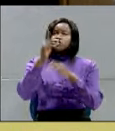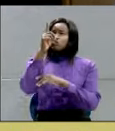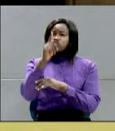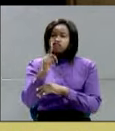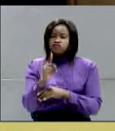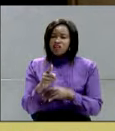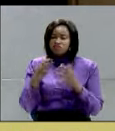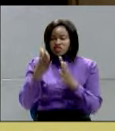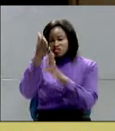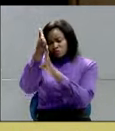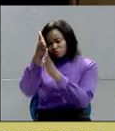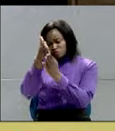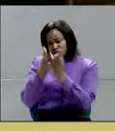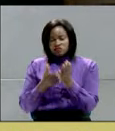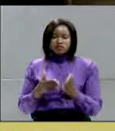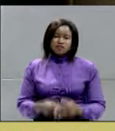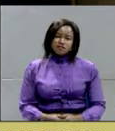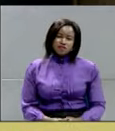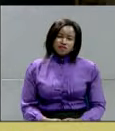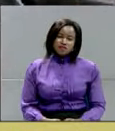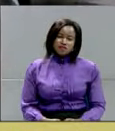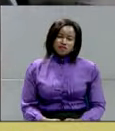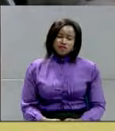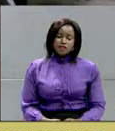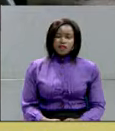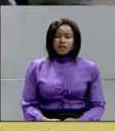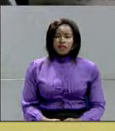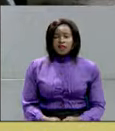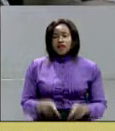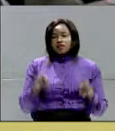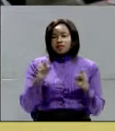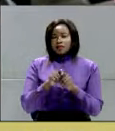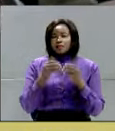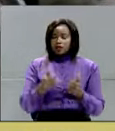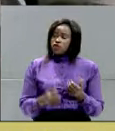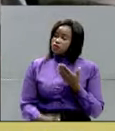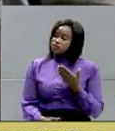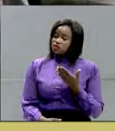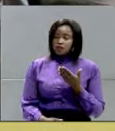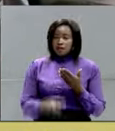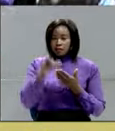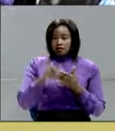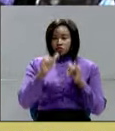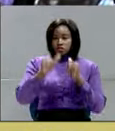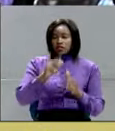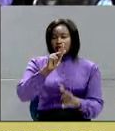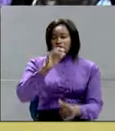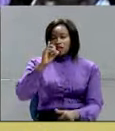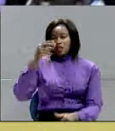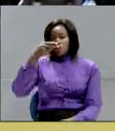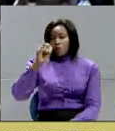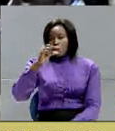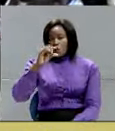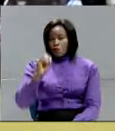compensation despite making various attempts. David Dakurataki, a resident of Kihoko village,